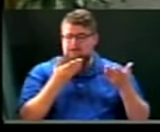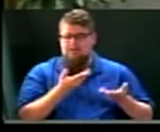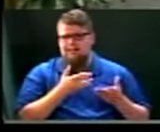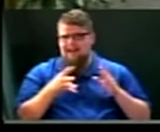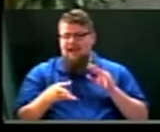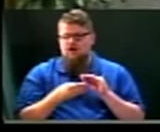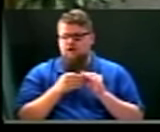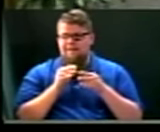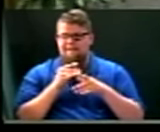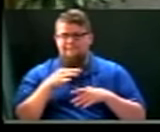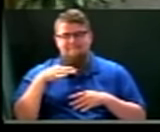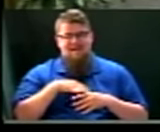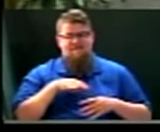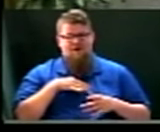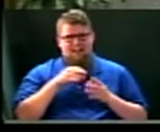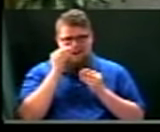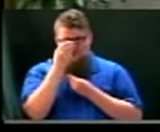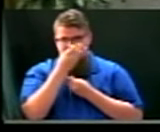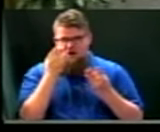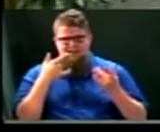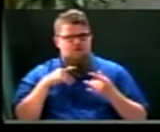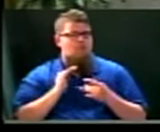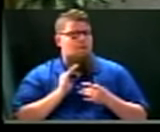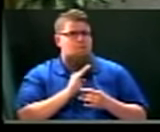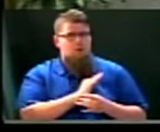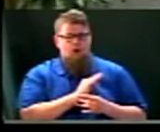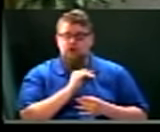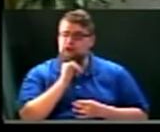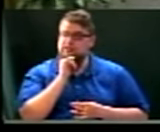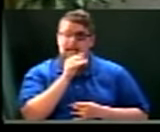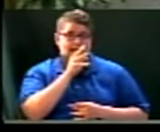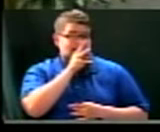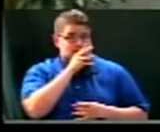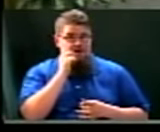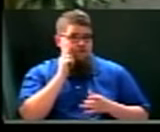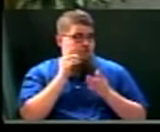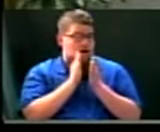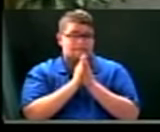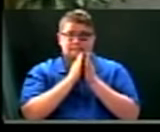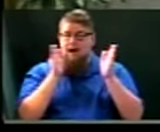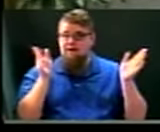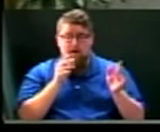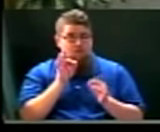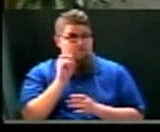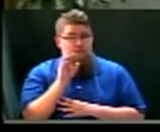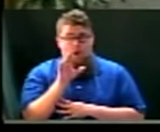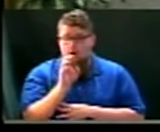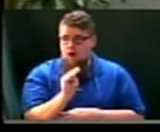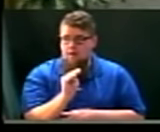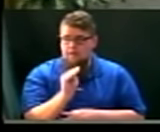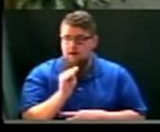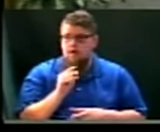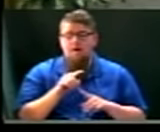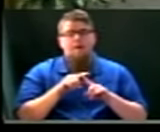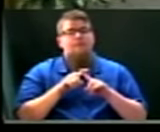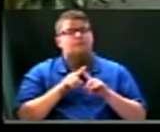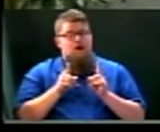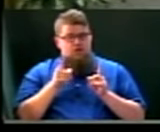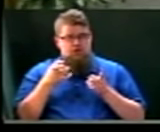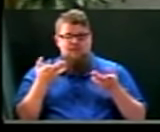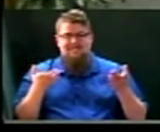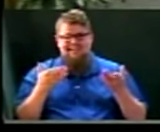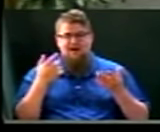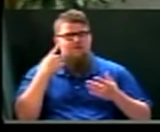beneficial information to this board. She is not speaking in public forum, but she is here at the board